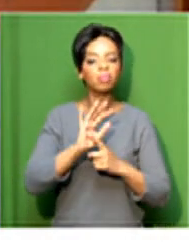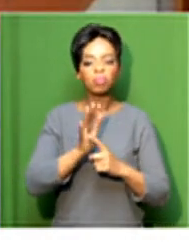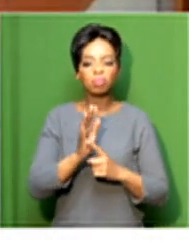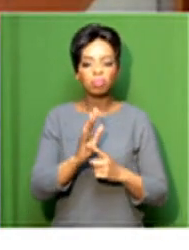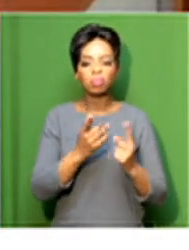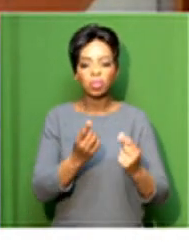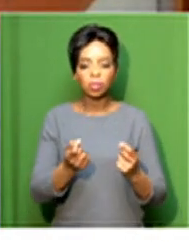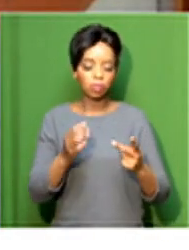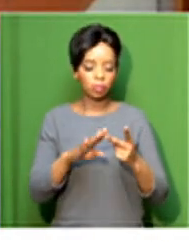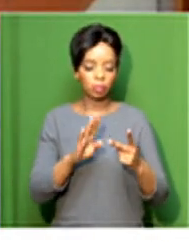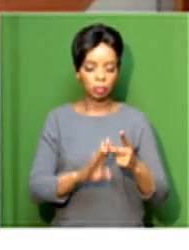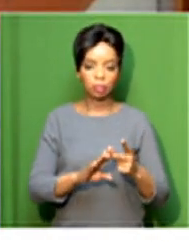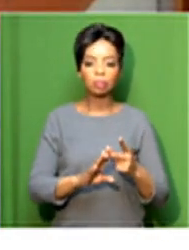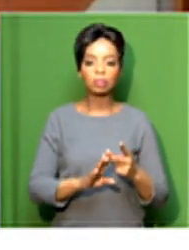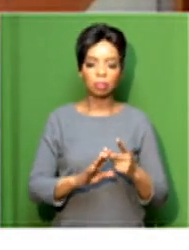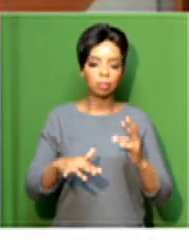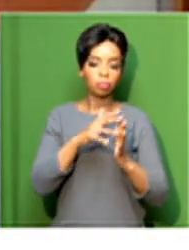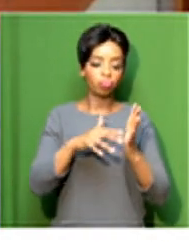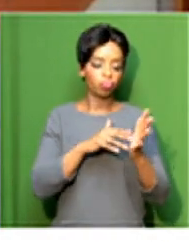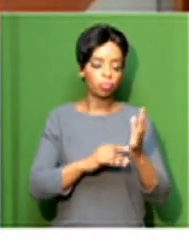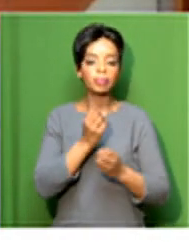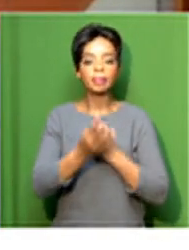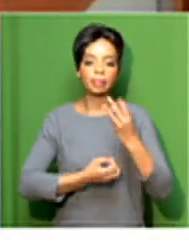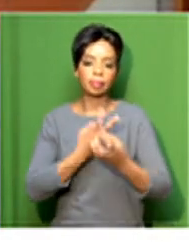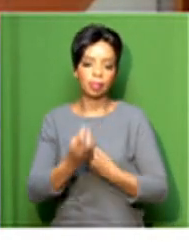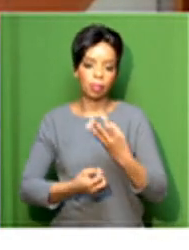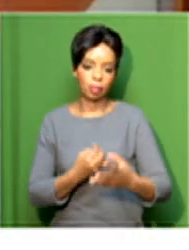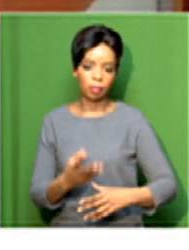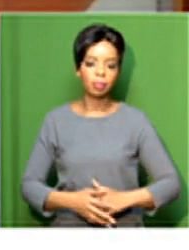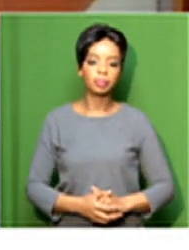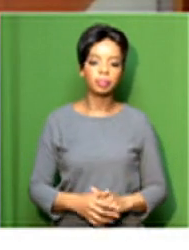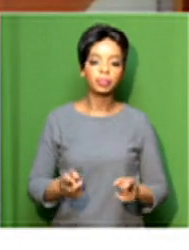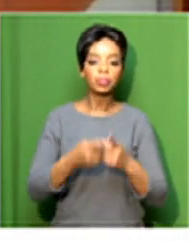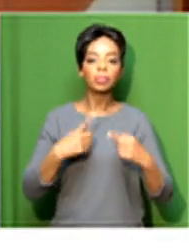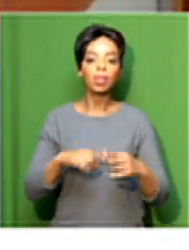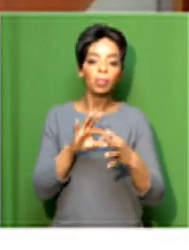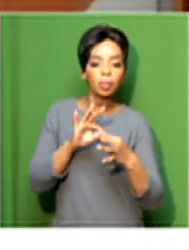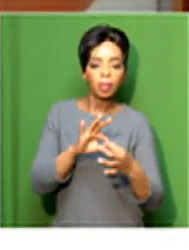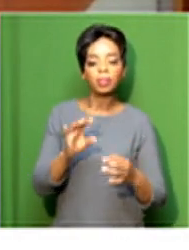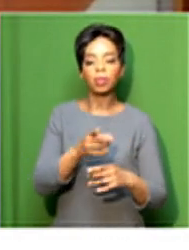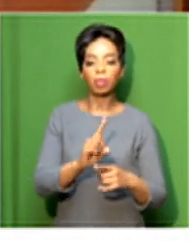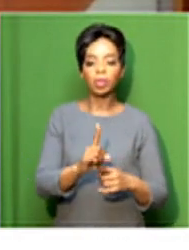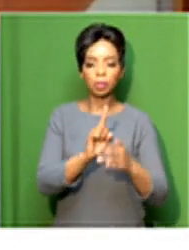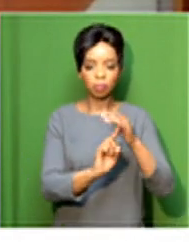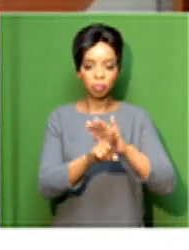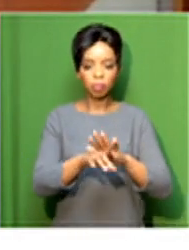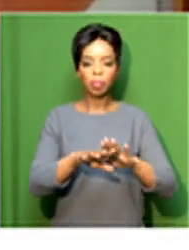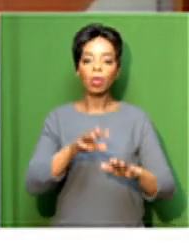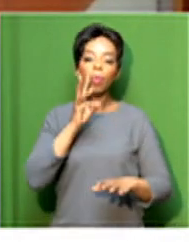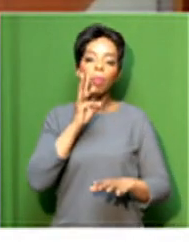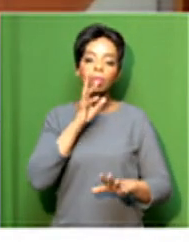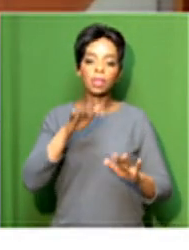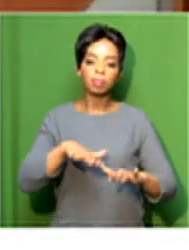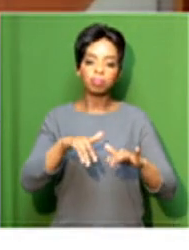and storytellers. And we are dedicated to going into the water every day in Cape Town and exploring the Great